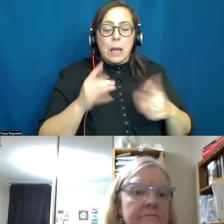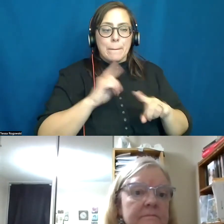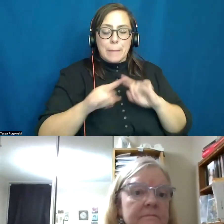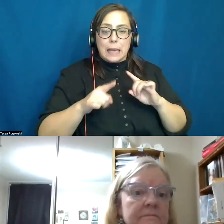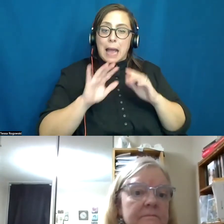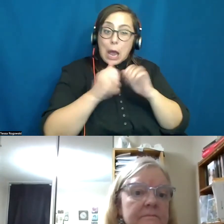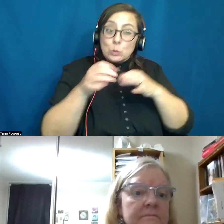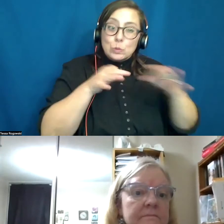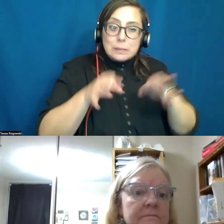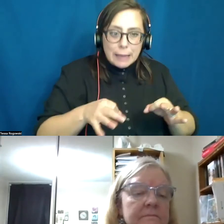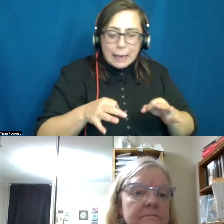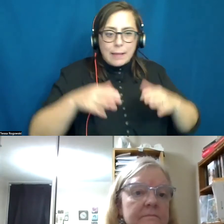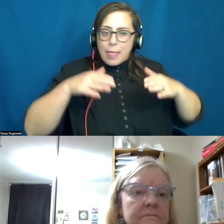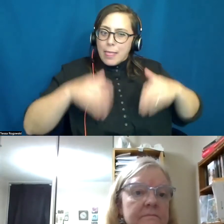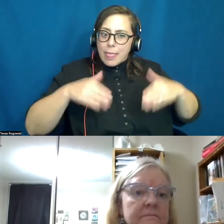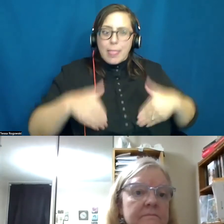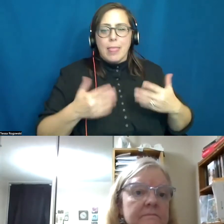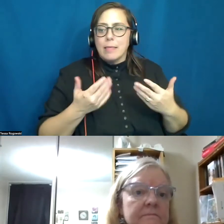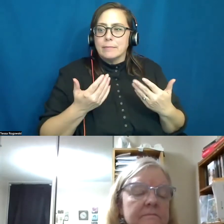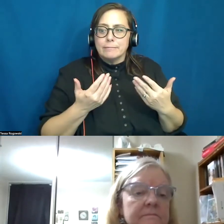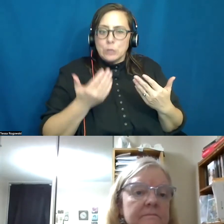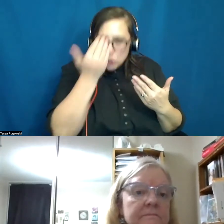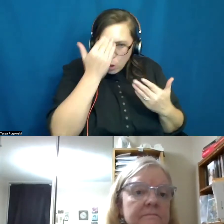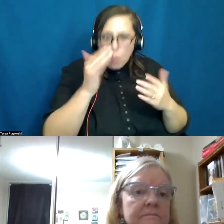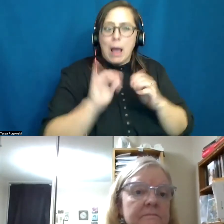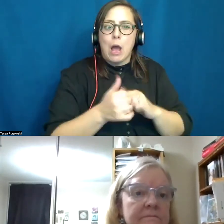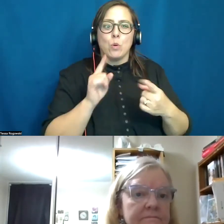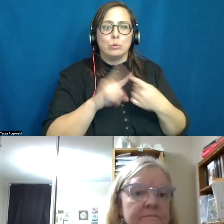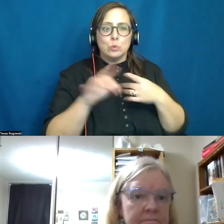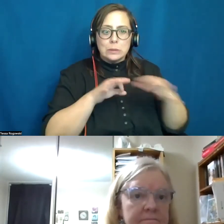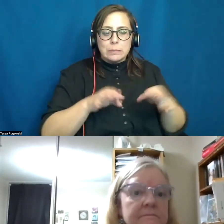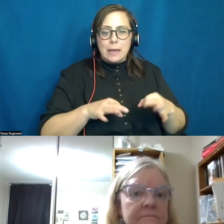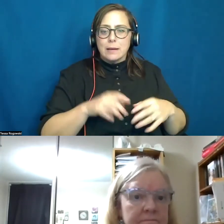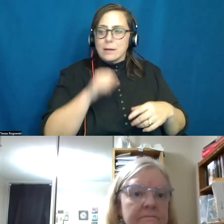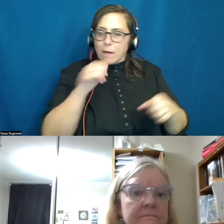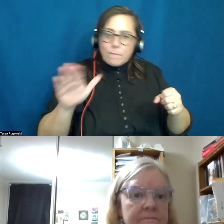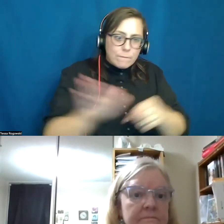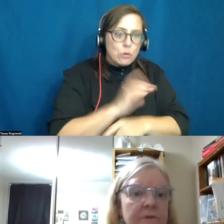I didn't have that consciousness around at the time of writing.